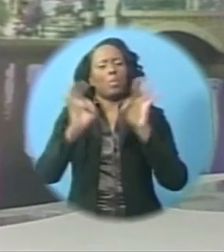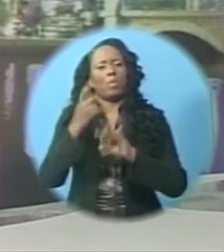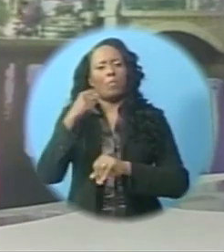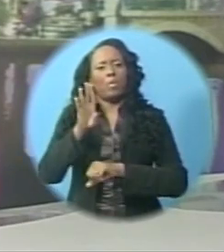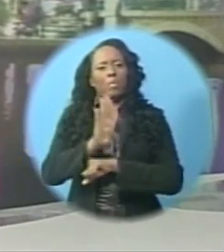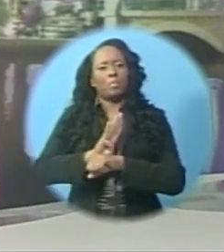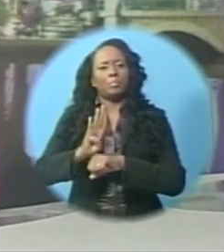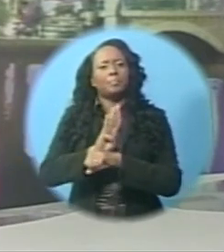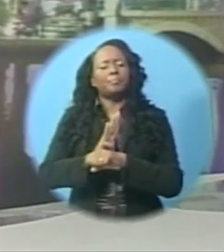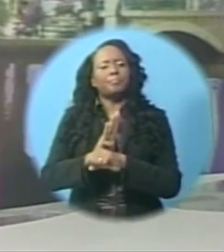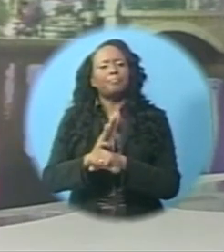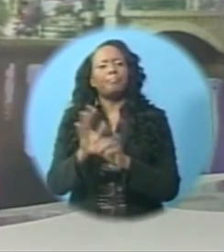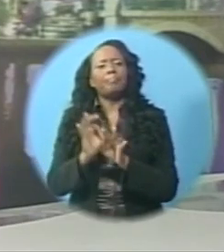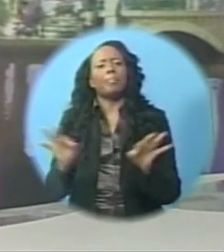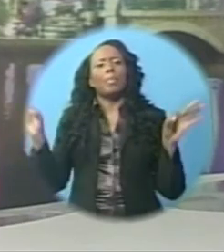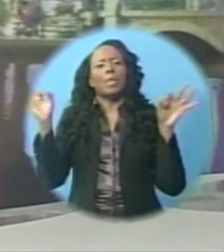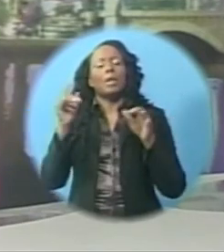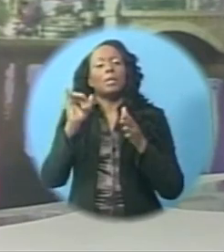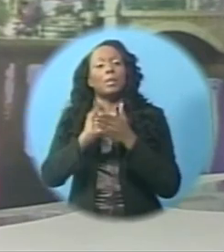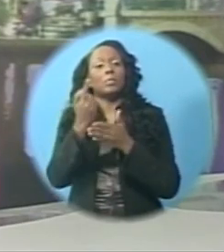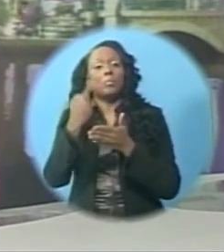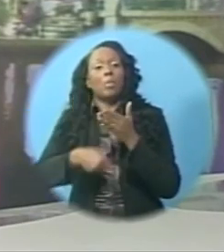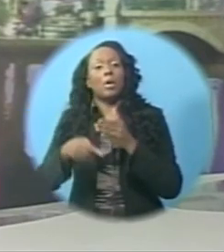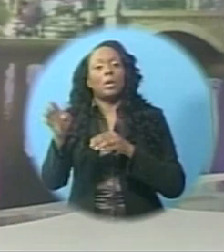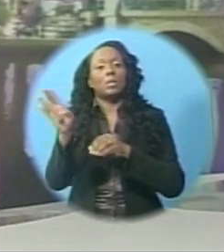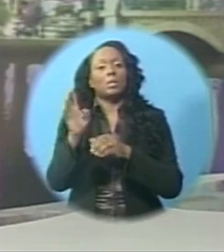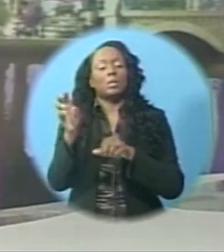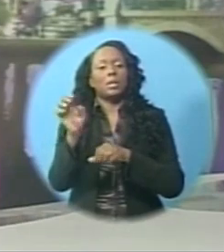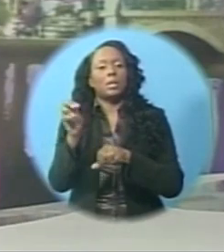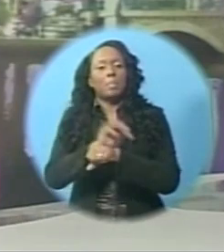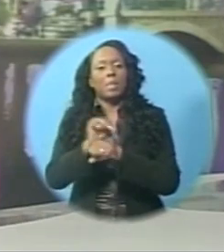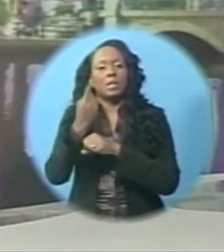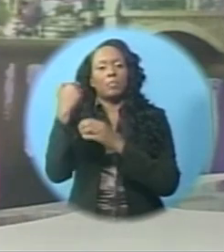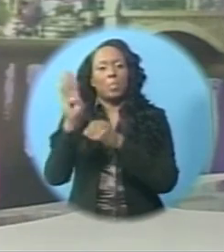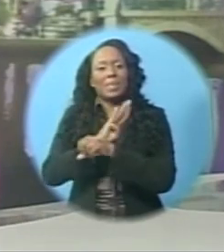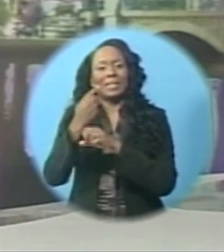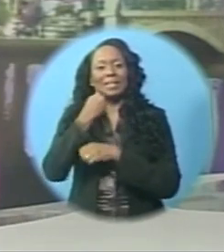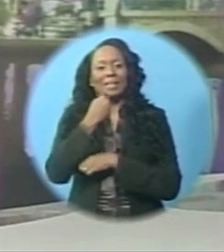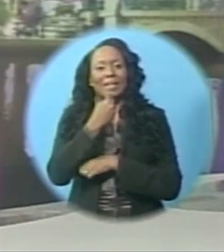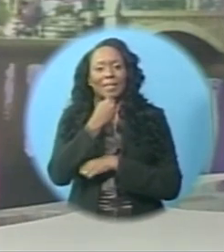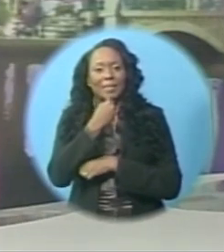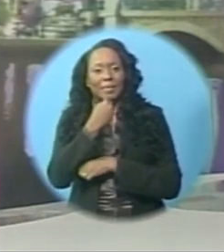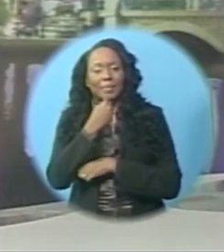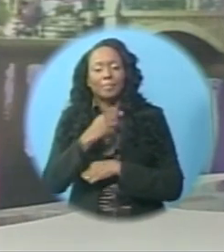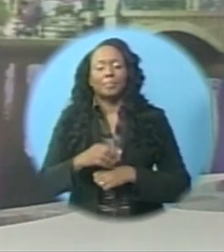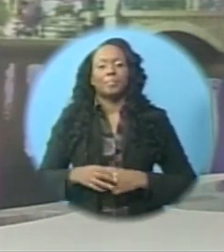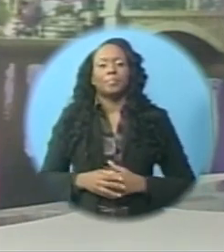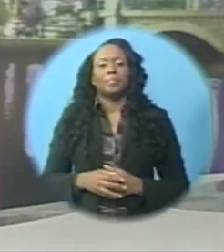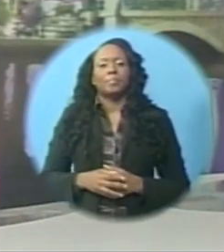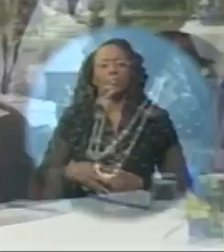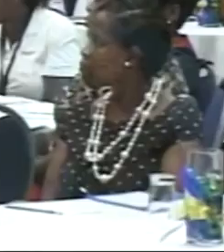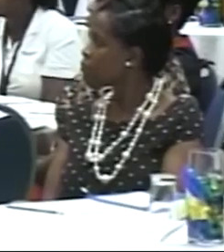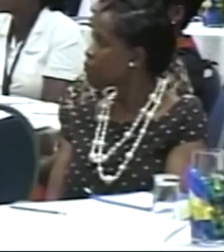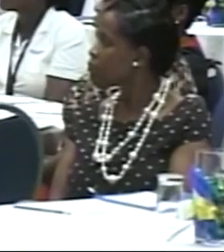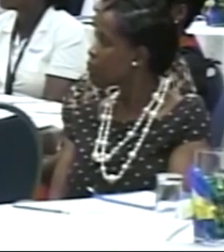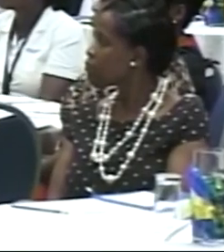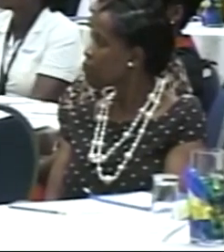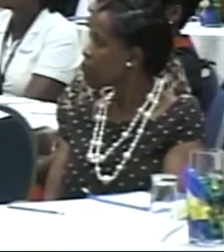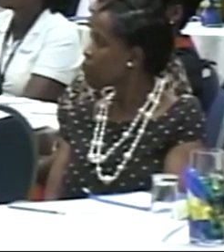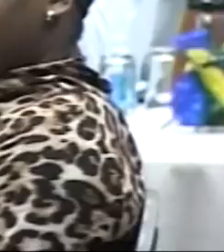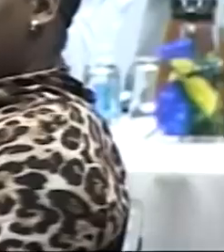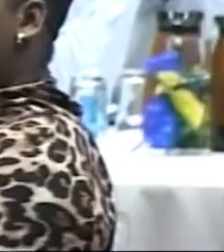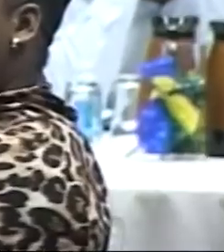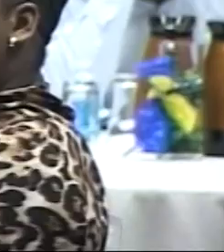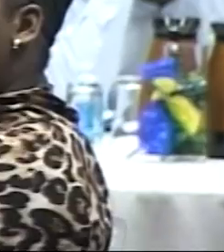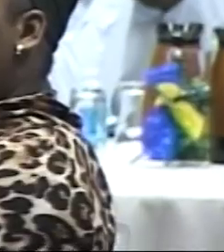Minister of Commerce, International Business and Trade, Donville Innes. Speaking at a small business seminar this morning at the Lloyd Erskine Sandiford